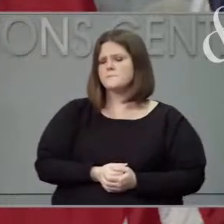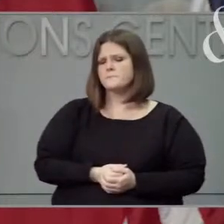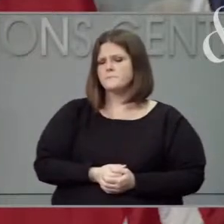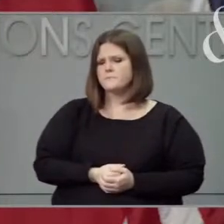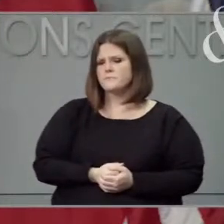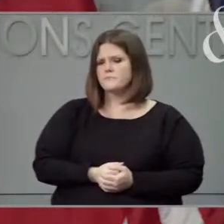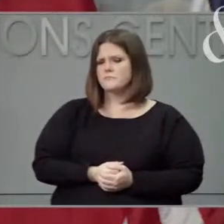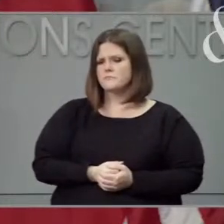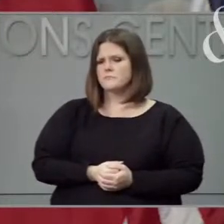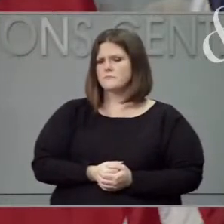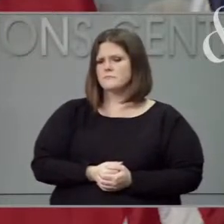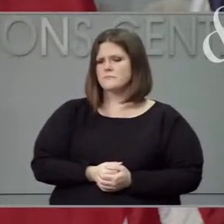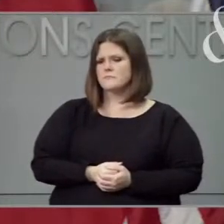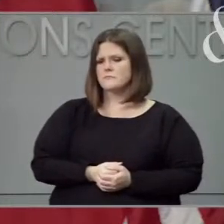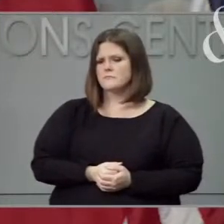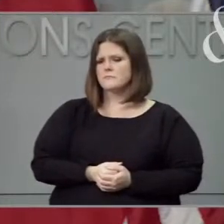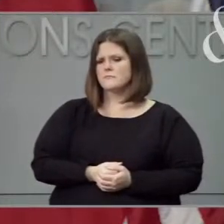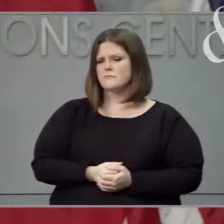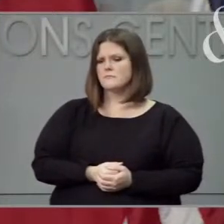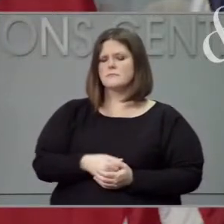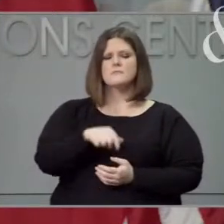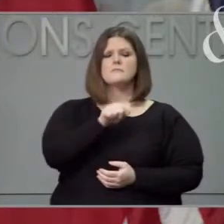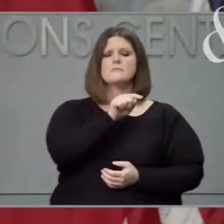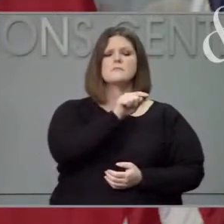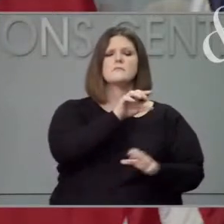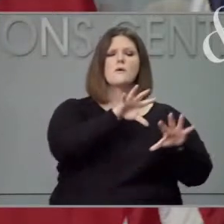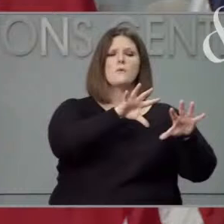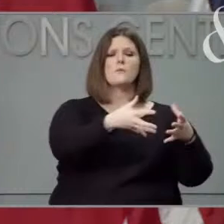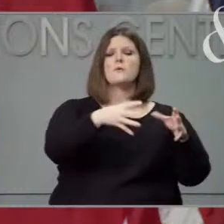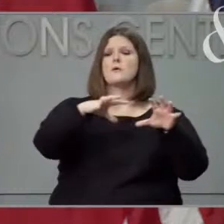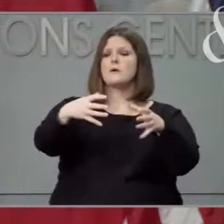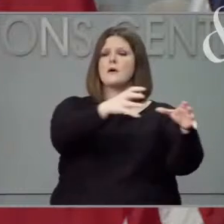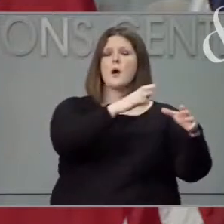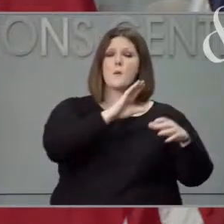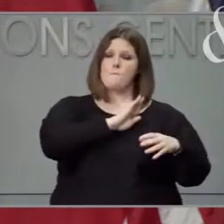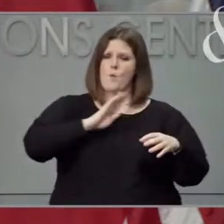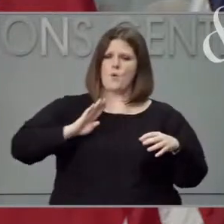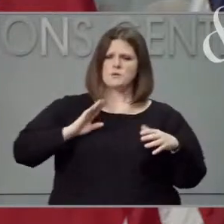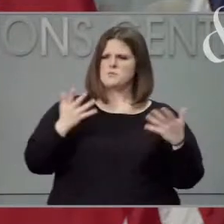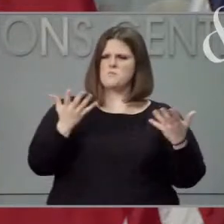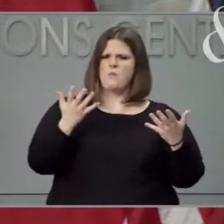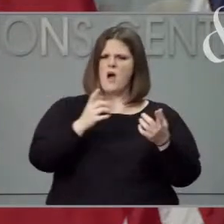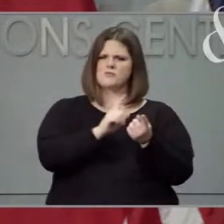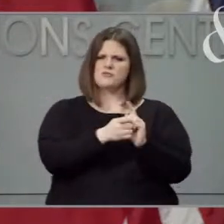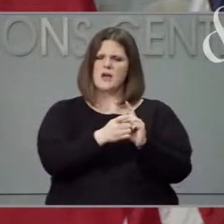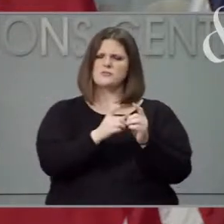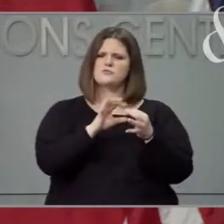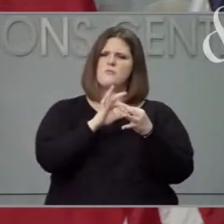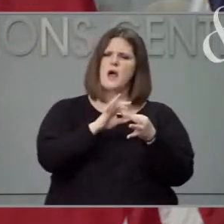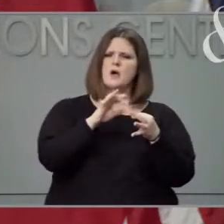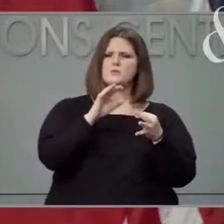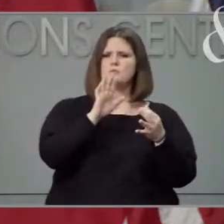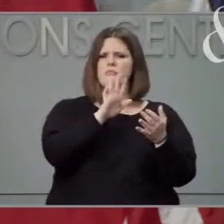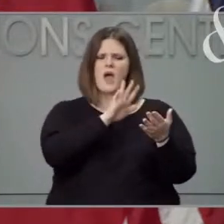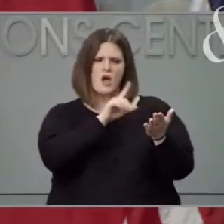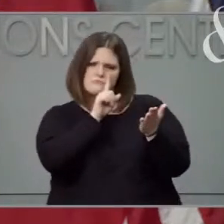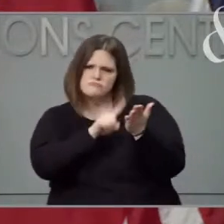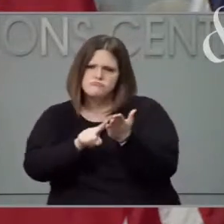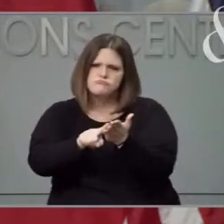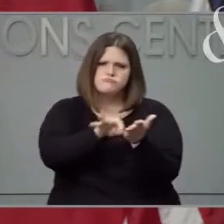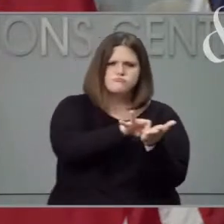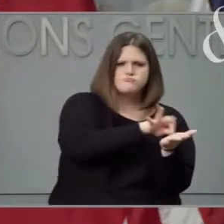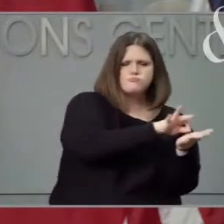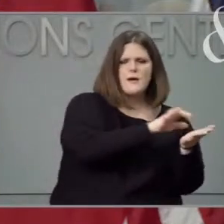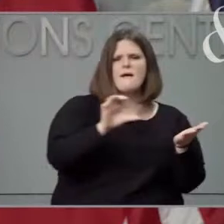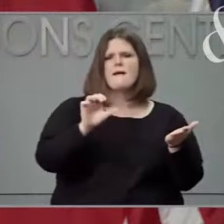changes are the boards going to have to make in terms of their procedures for canvassing and all that sort of thing with